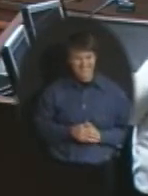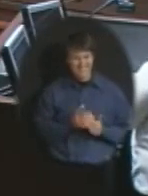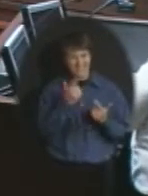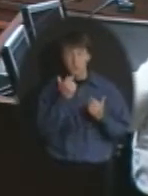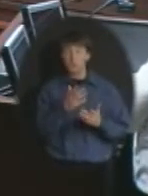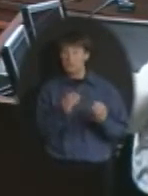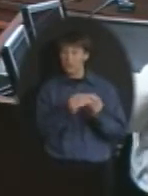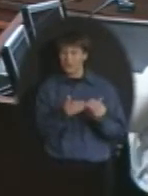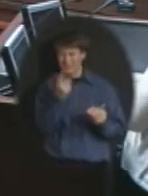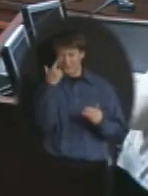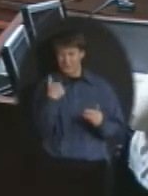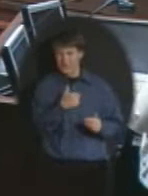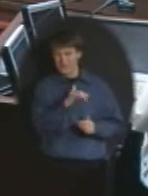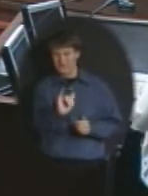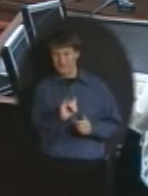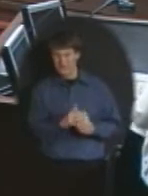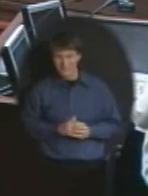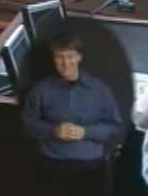It's easier for us too.